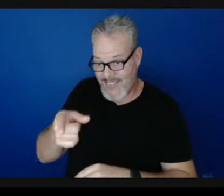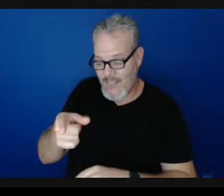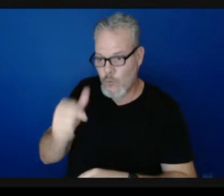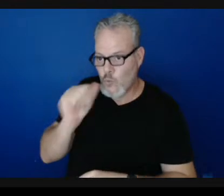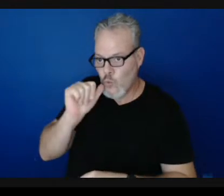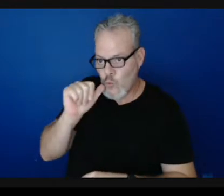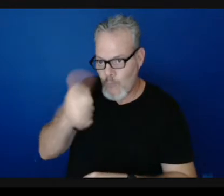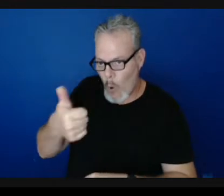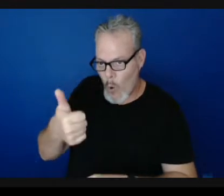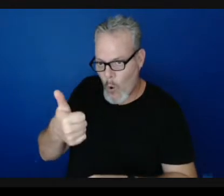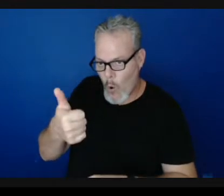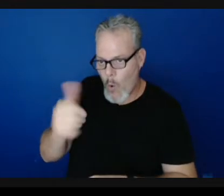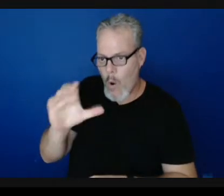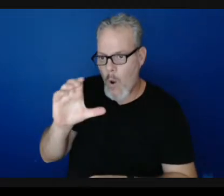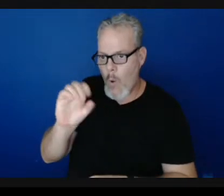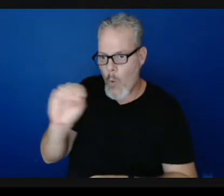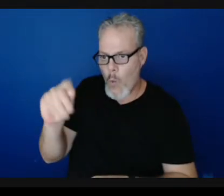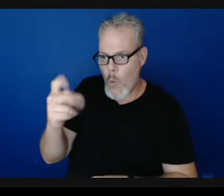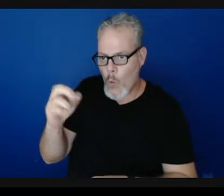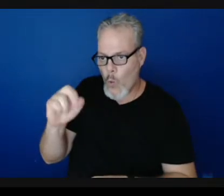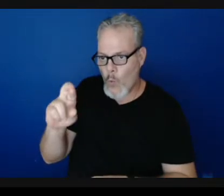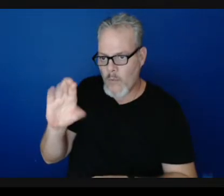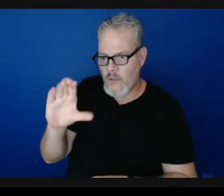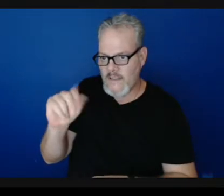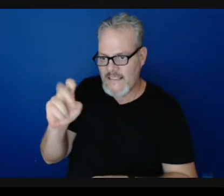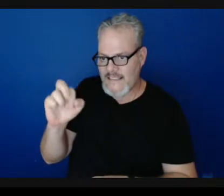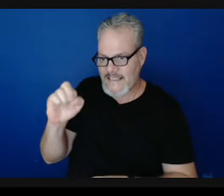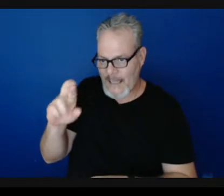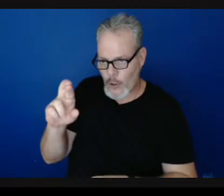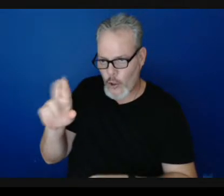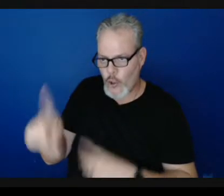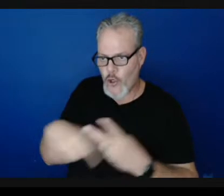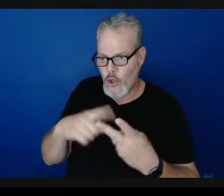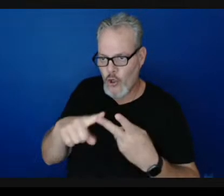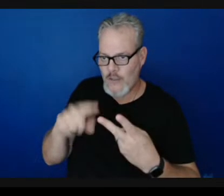at the Cooper Center, as well as Saturday at the